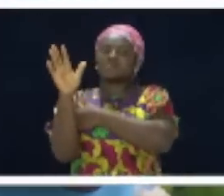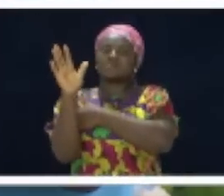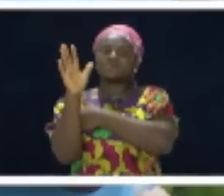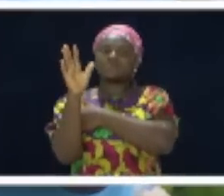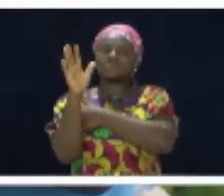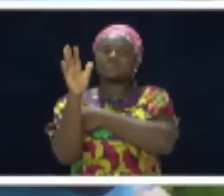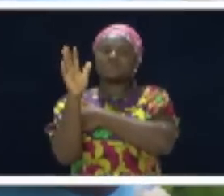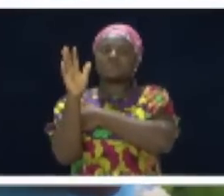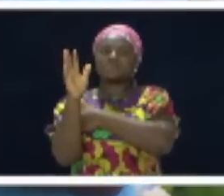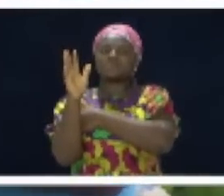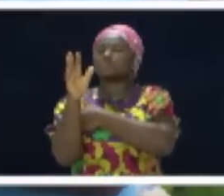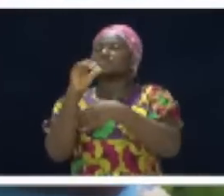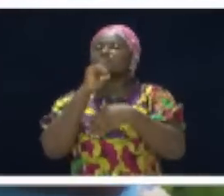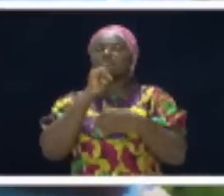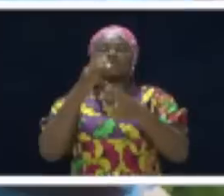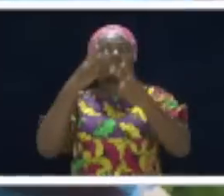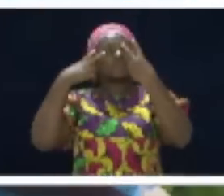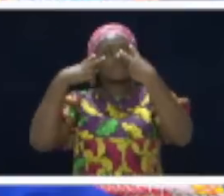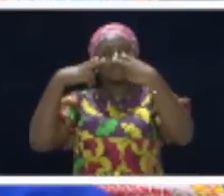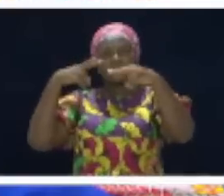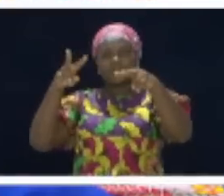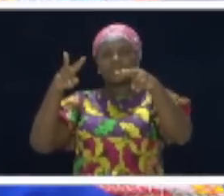immortal God,